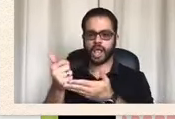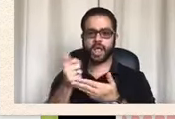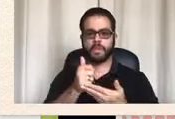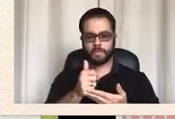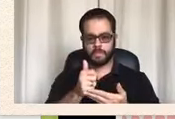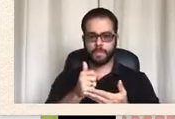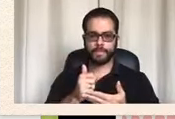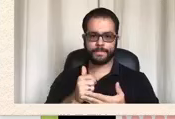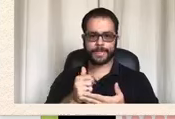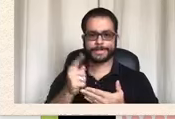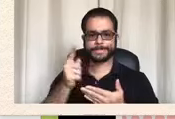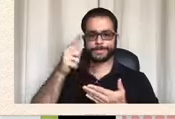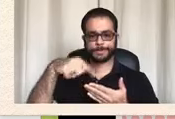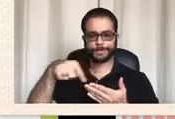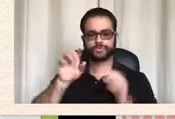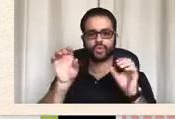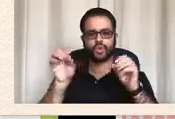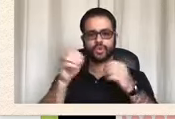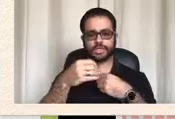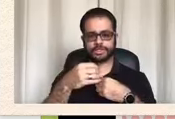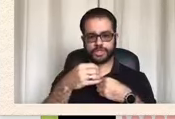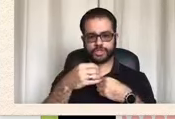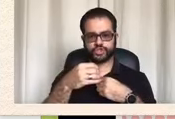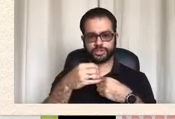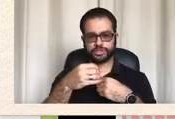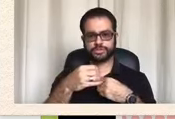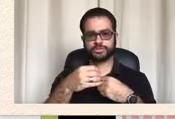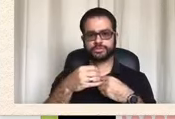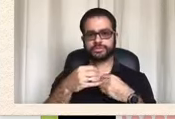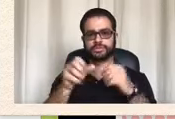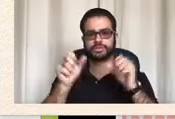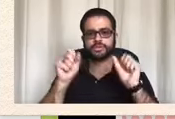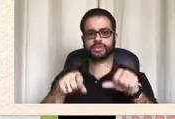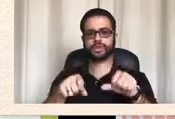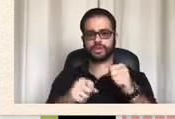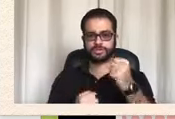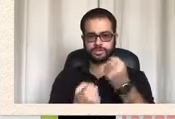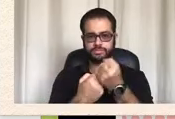These are organizations that can support and